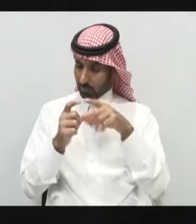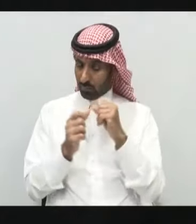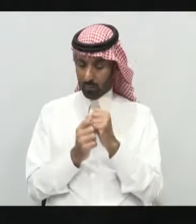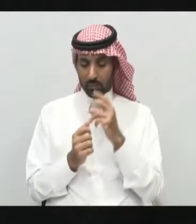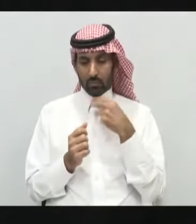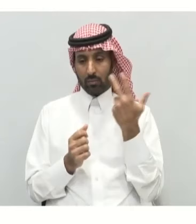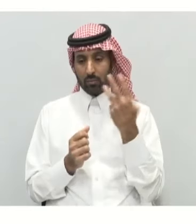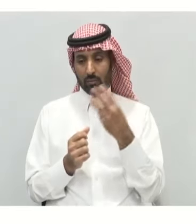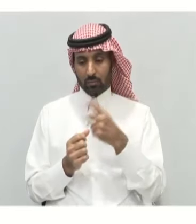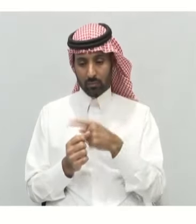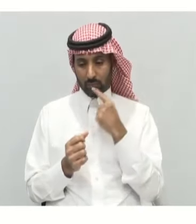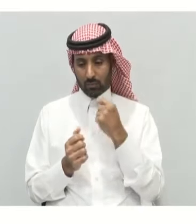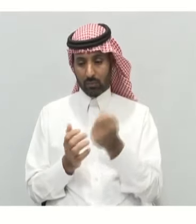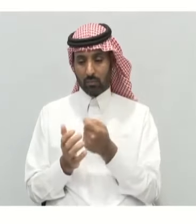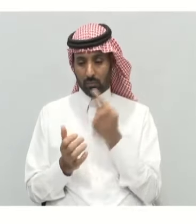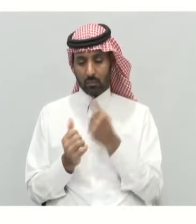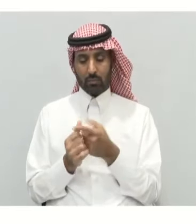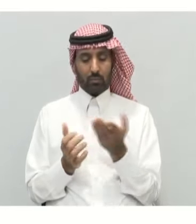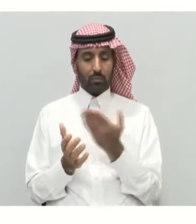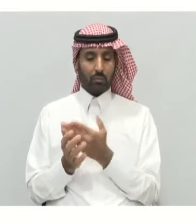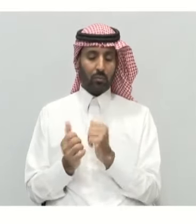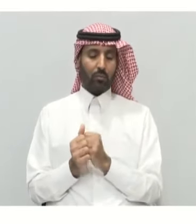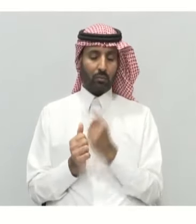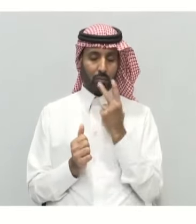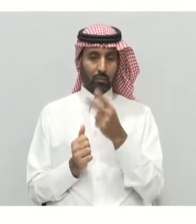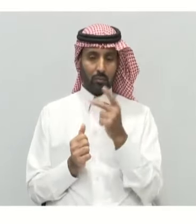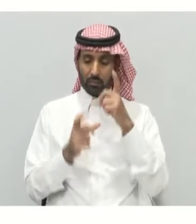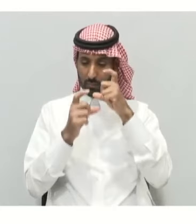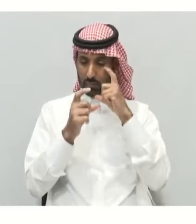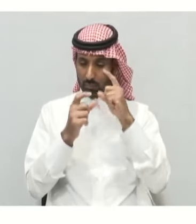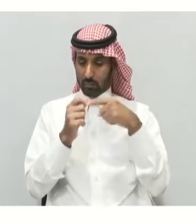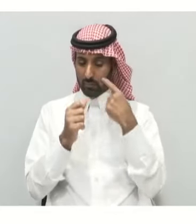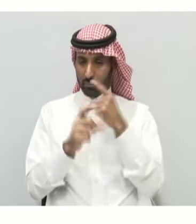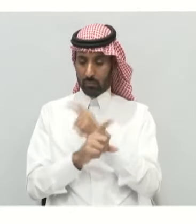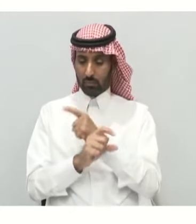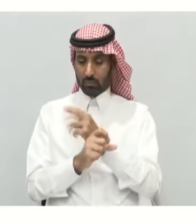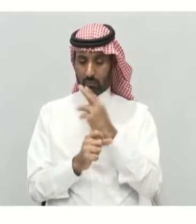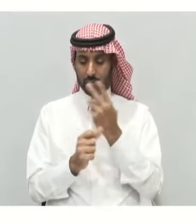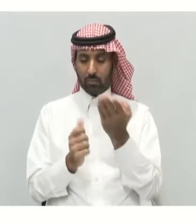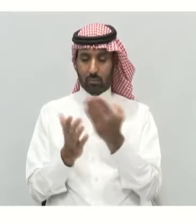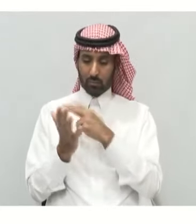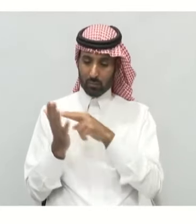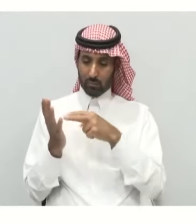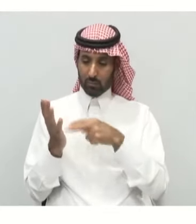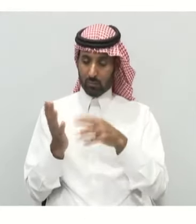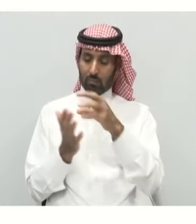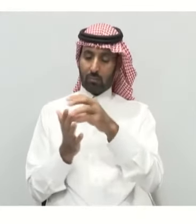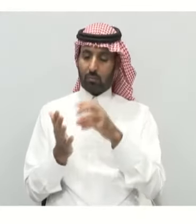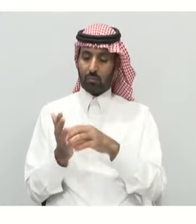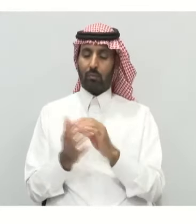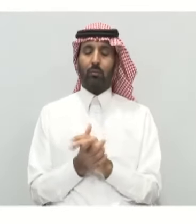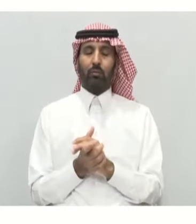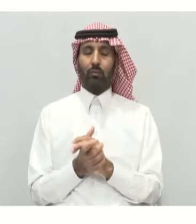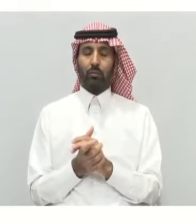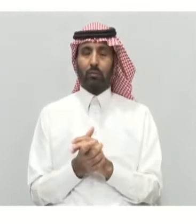page 13. So the picture on page 13, we will see pictures of teacher. Let's read this text, and